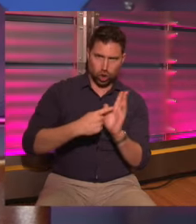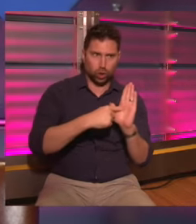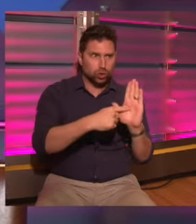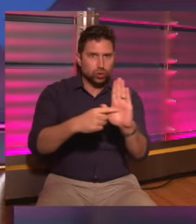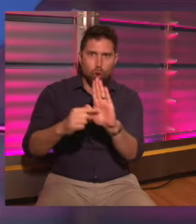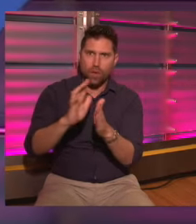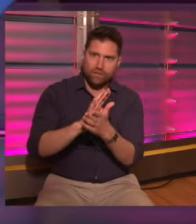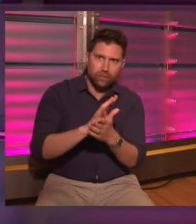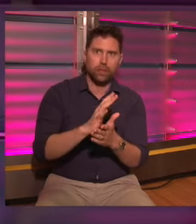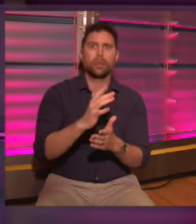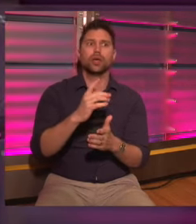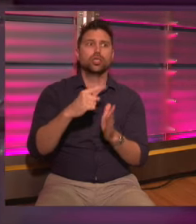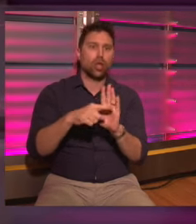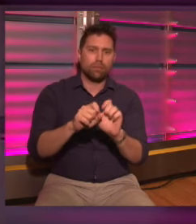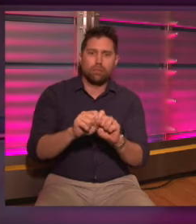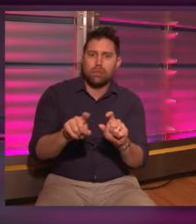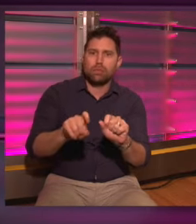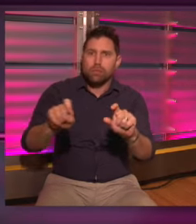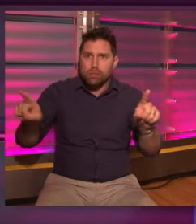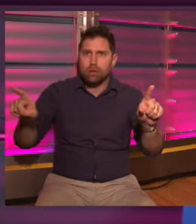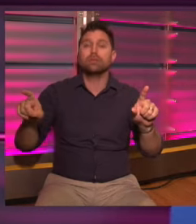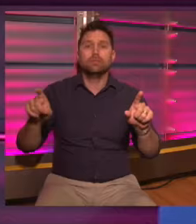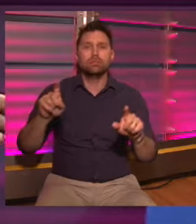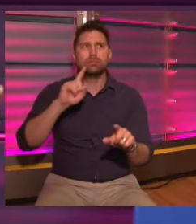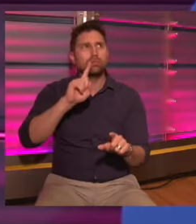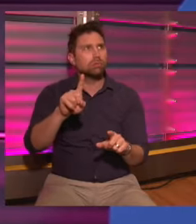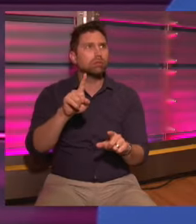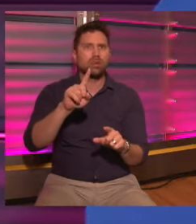the film, first started getting it out. And it's been